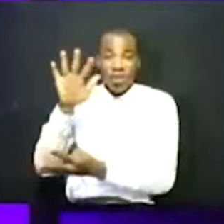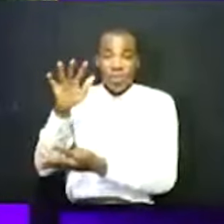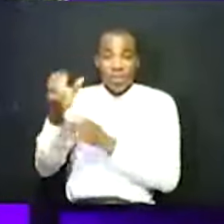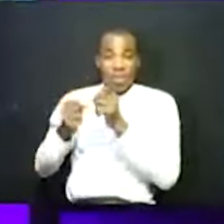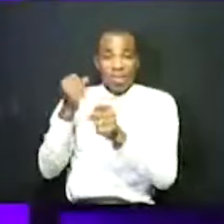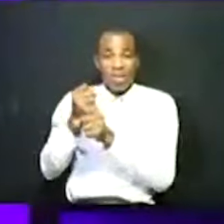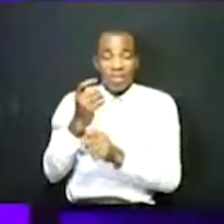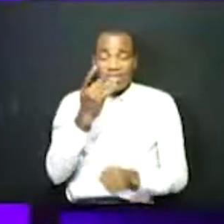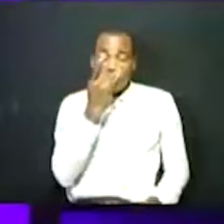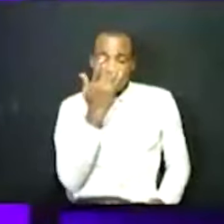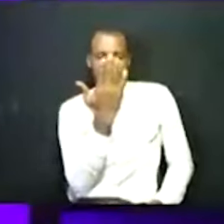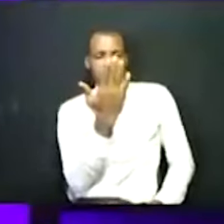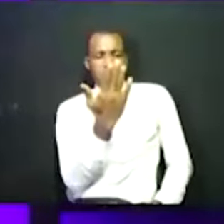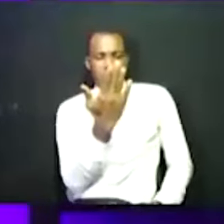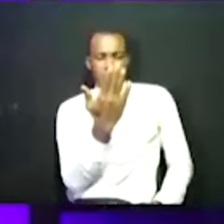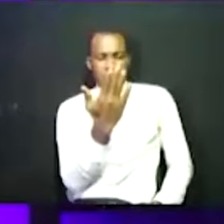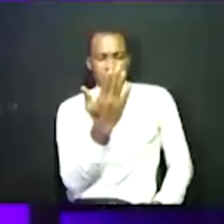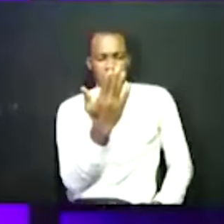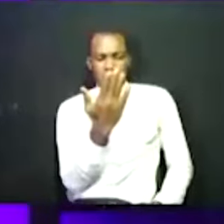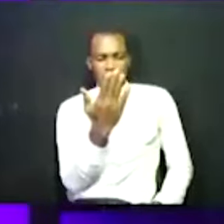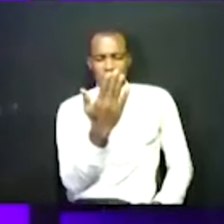out, who